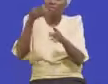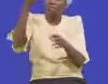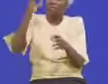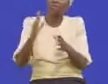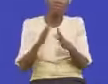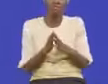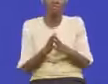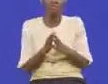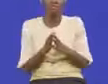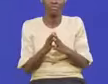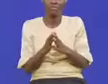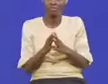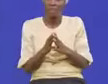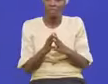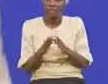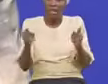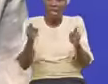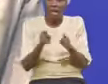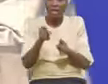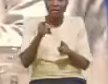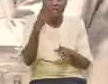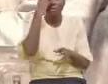Mawu ƒe nana ye.